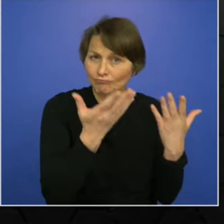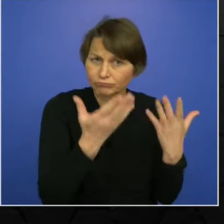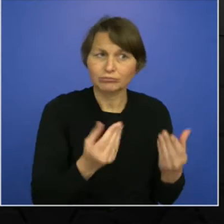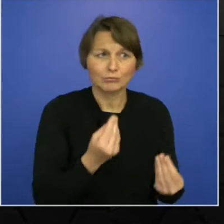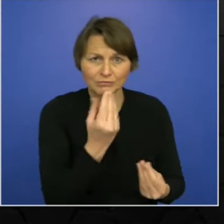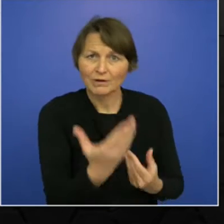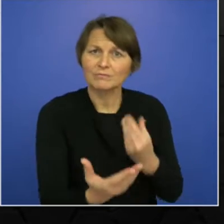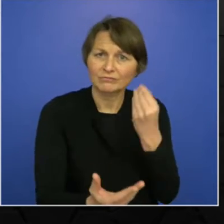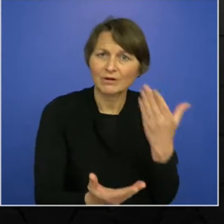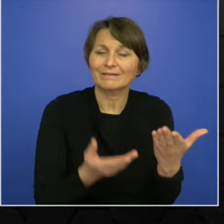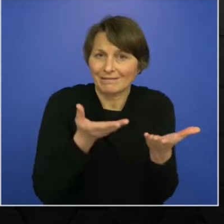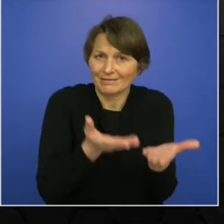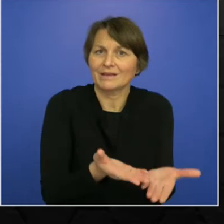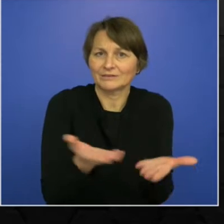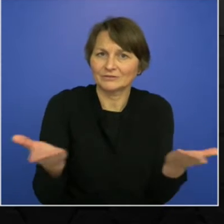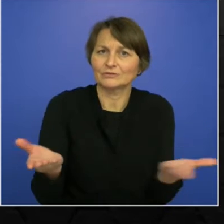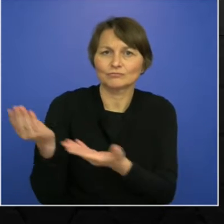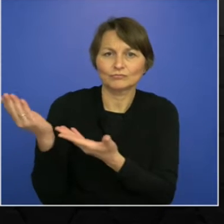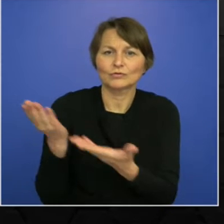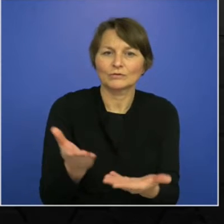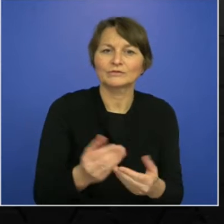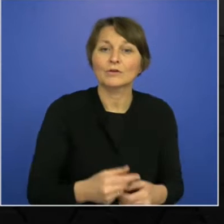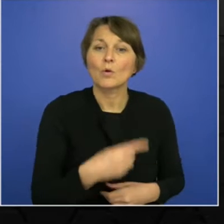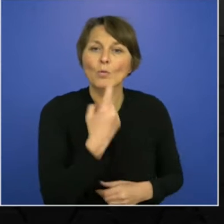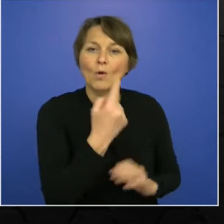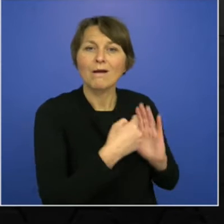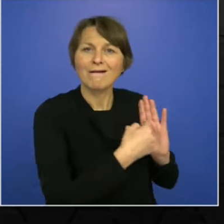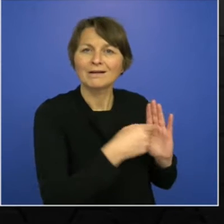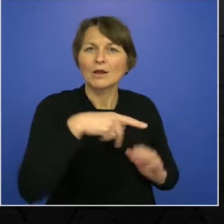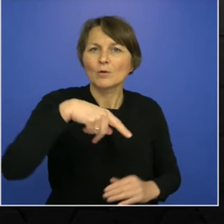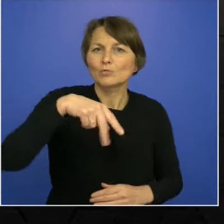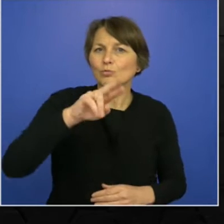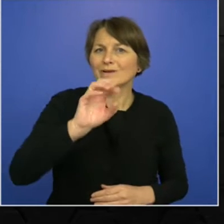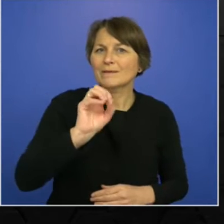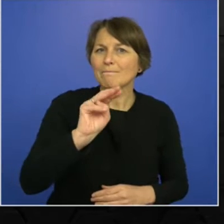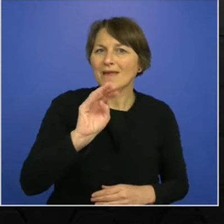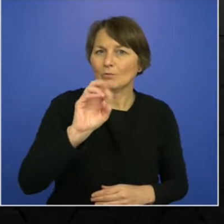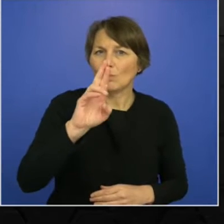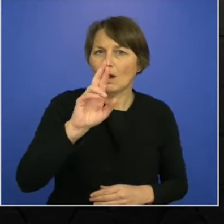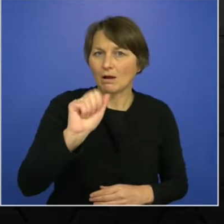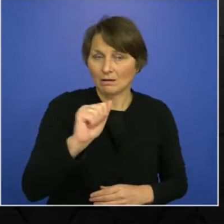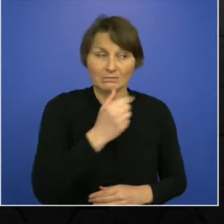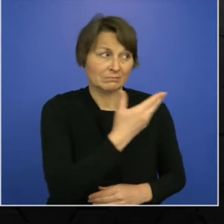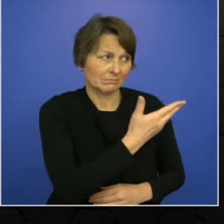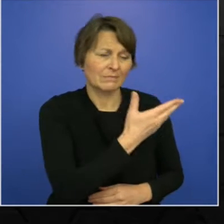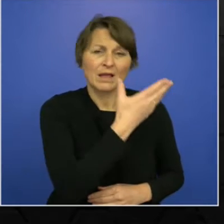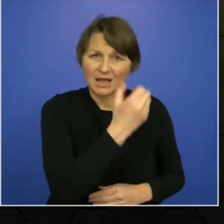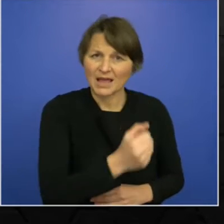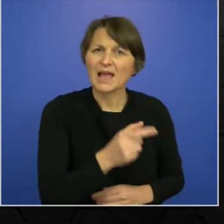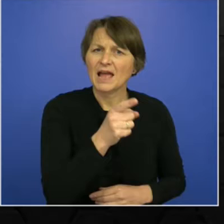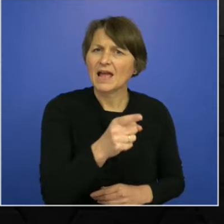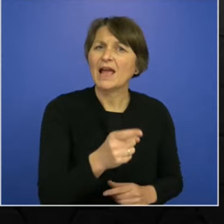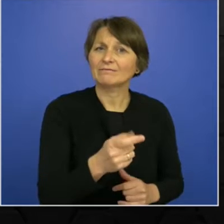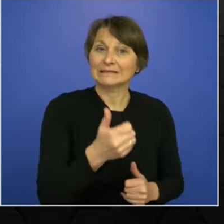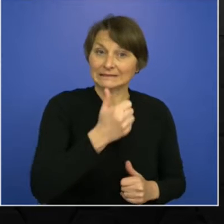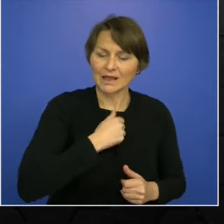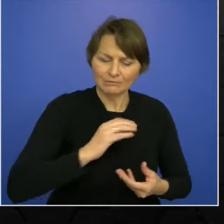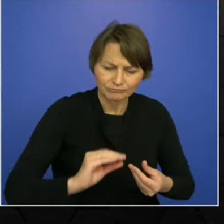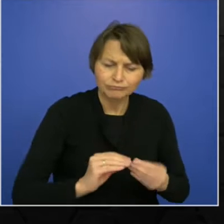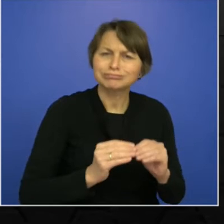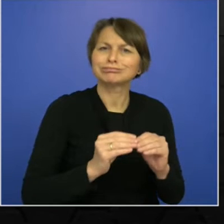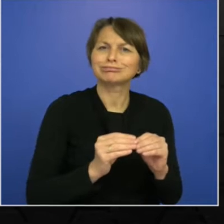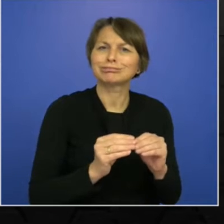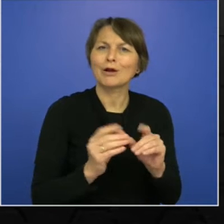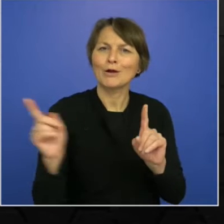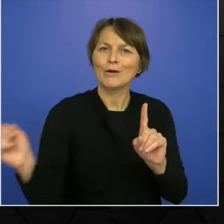one of them is Primera Blue Cross, who has already implemented their own digital personal assistant with a name Scoot. And